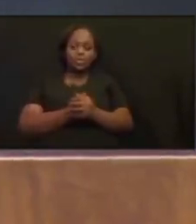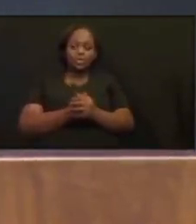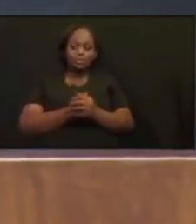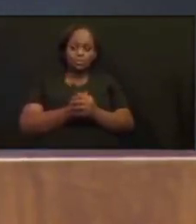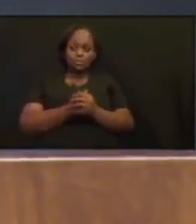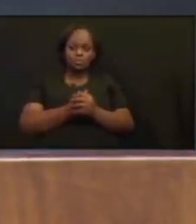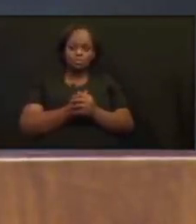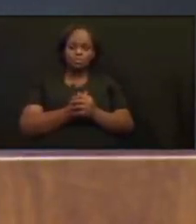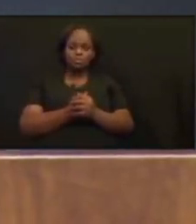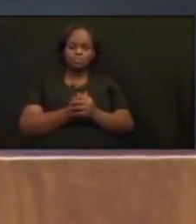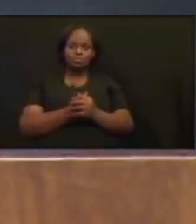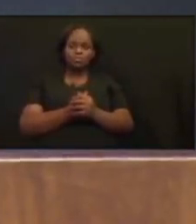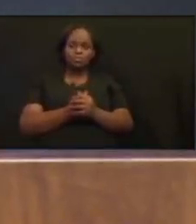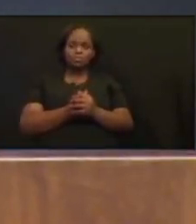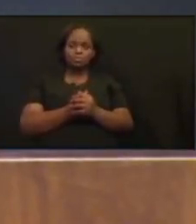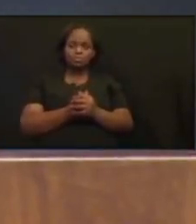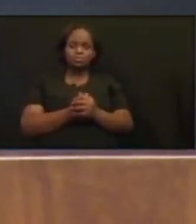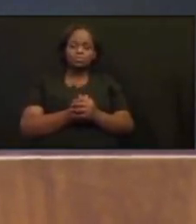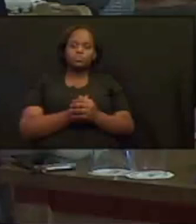what?